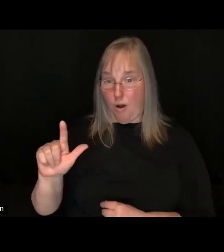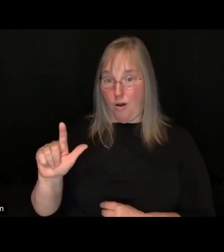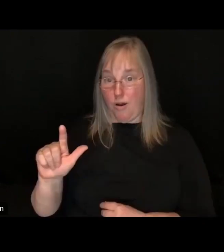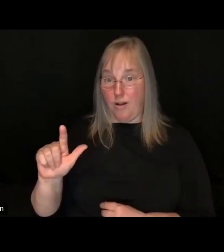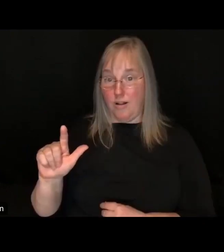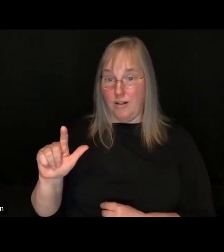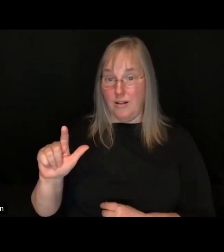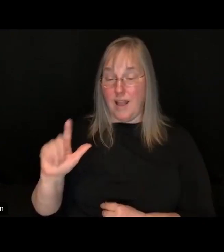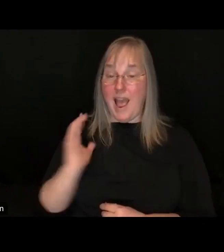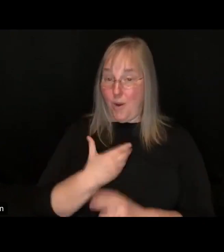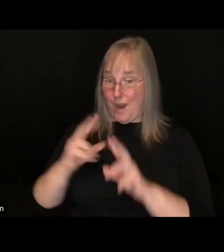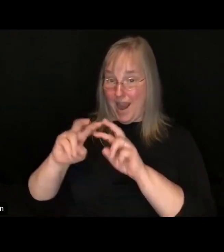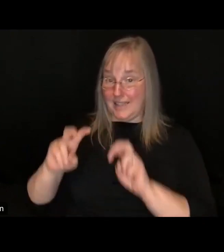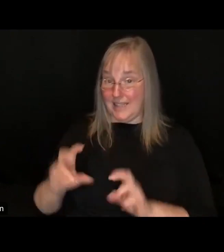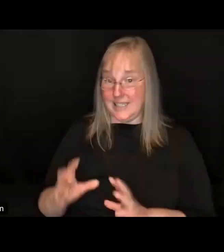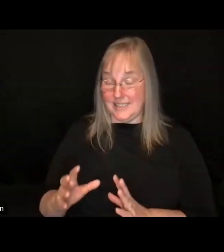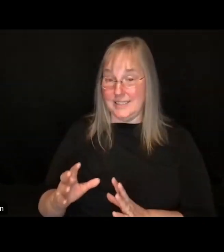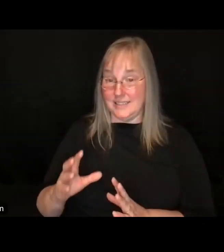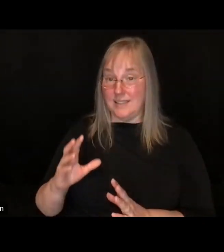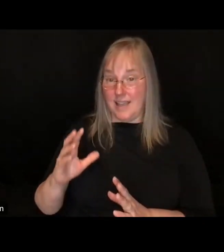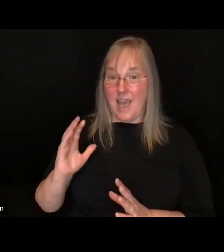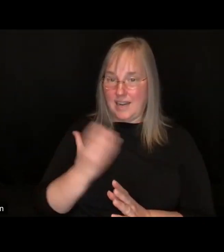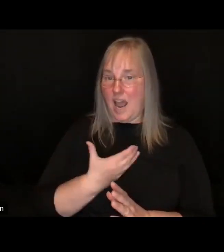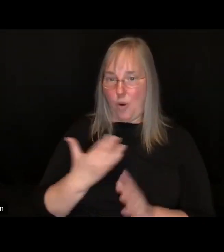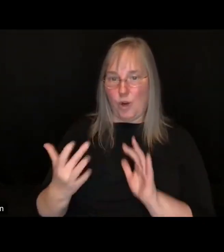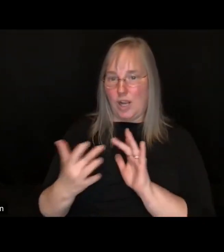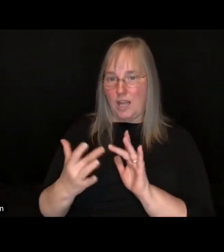and our analyst who is our contact for